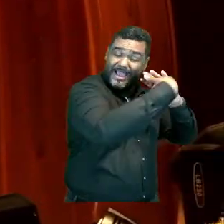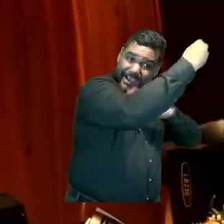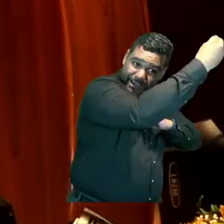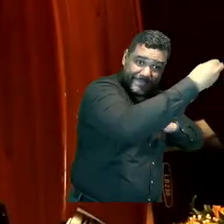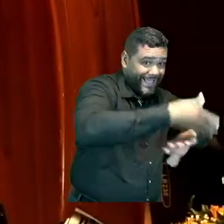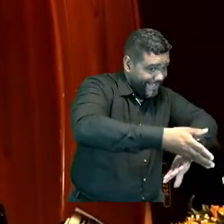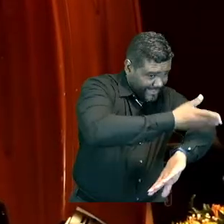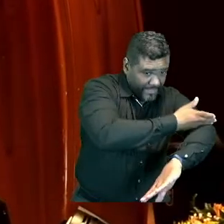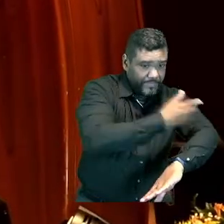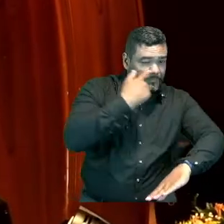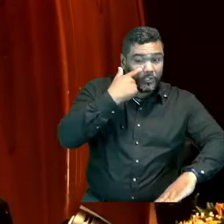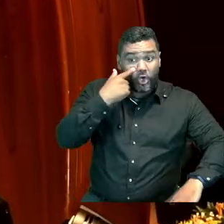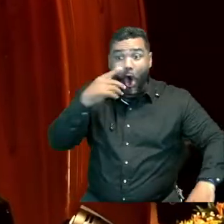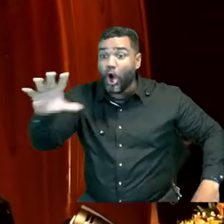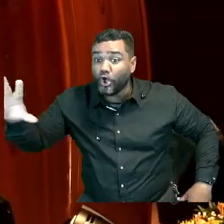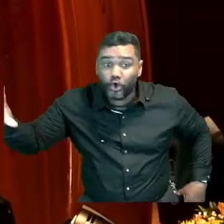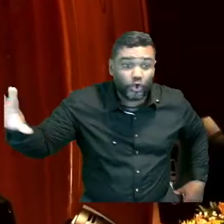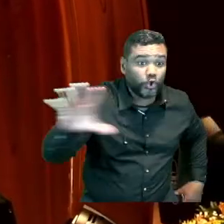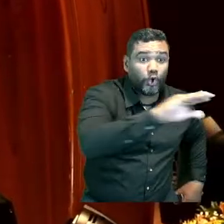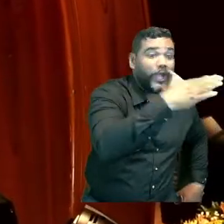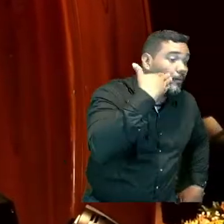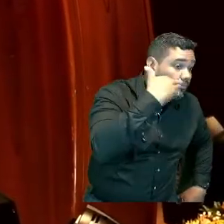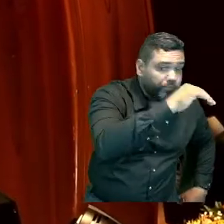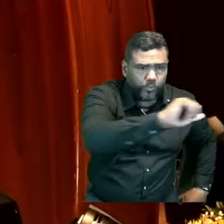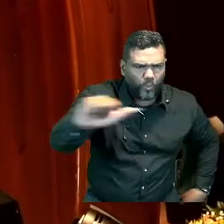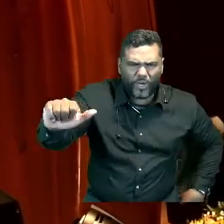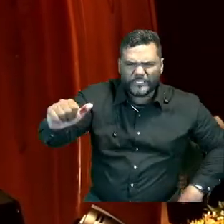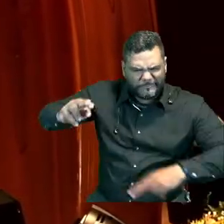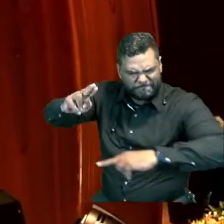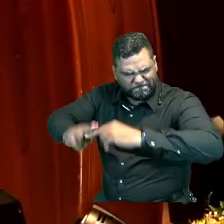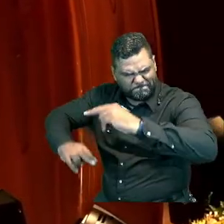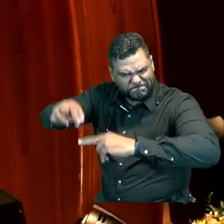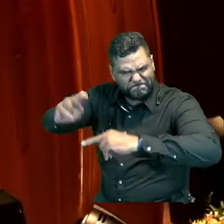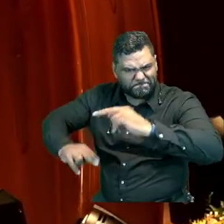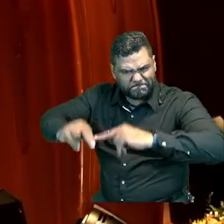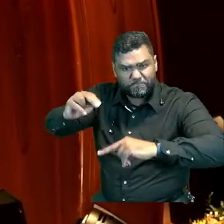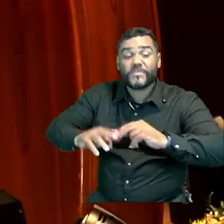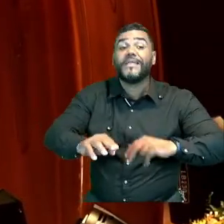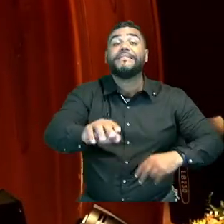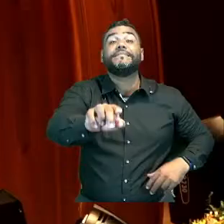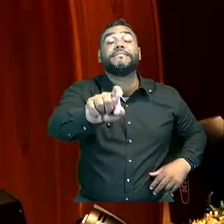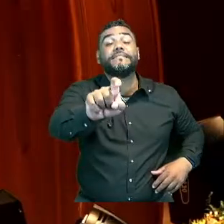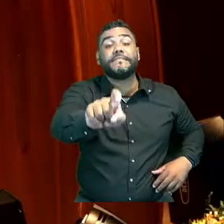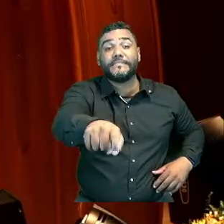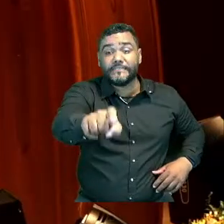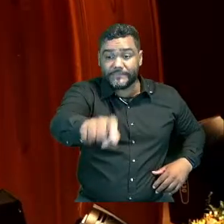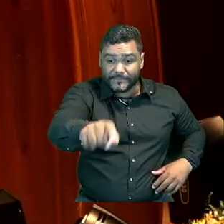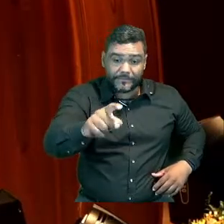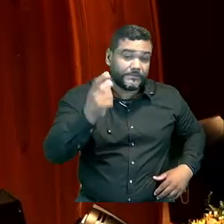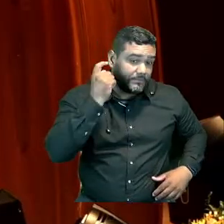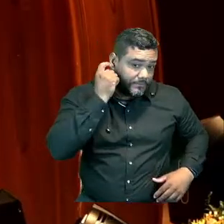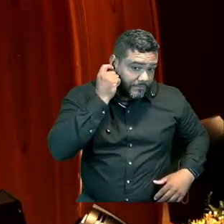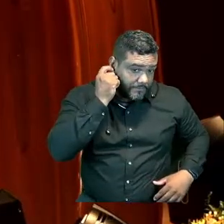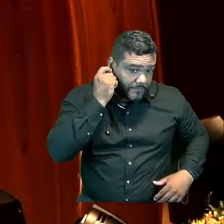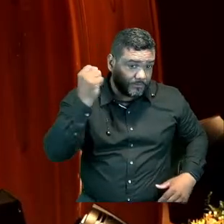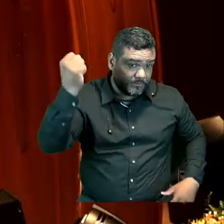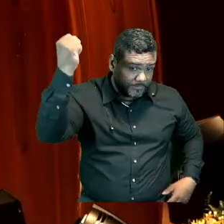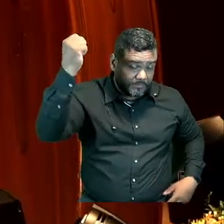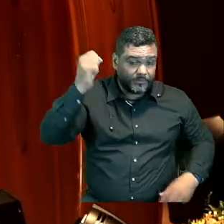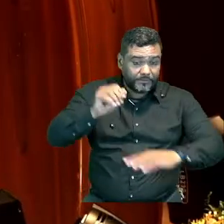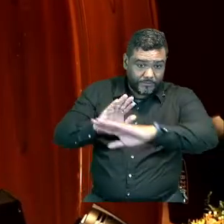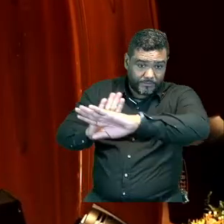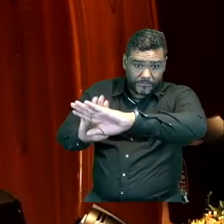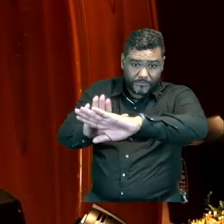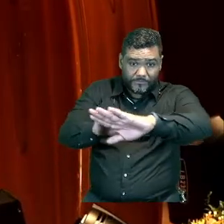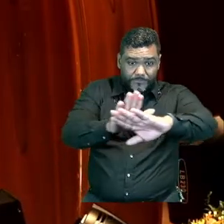something. We have come together to build together, and Madam Vice President, we need,